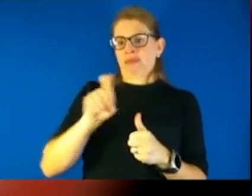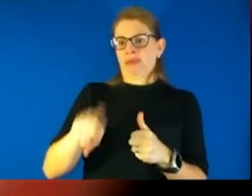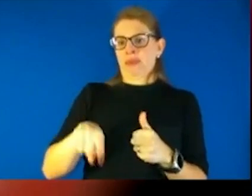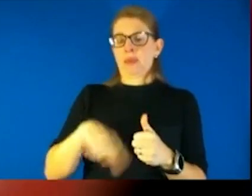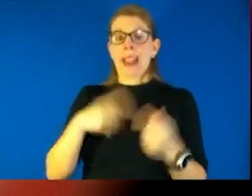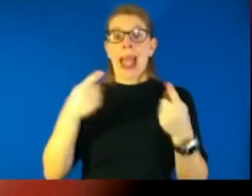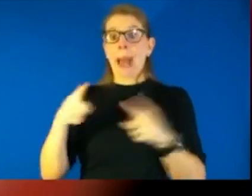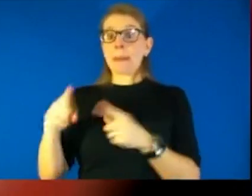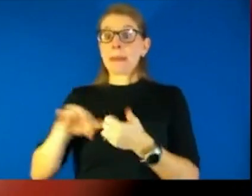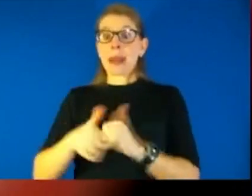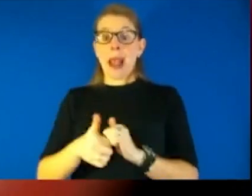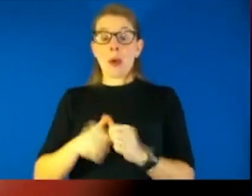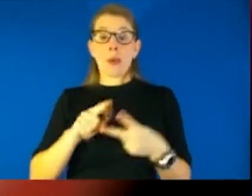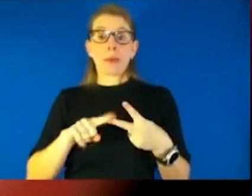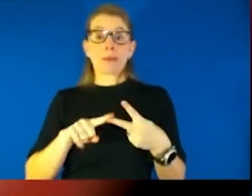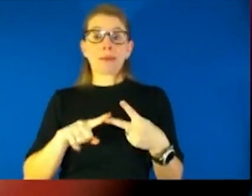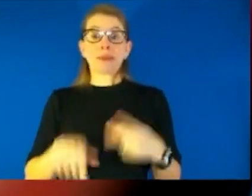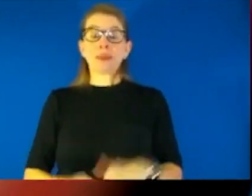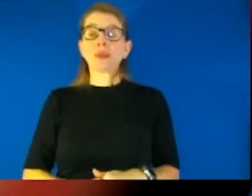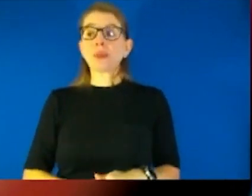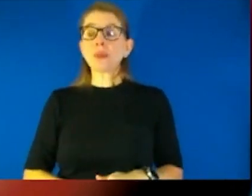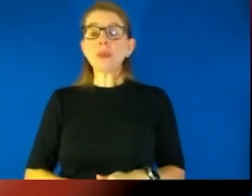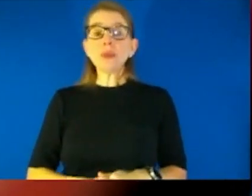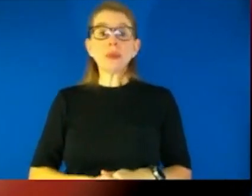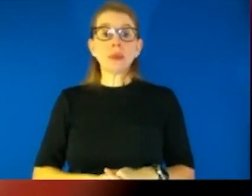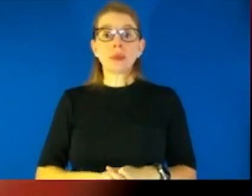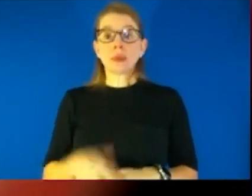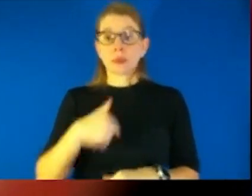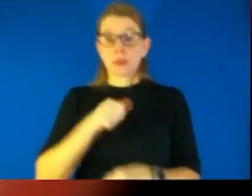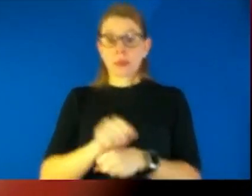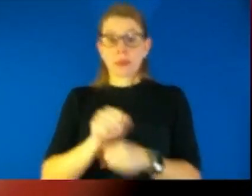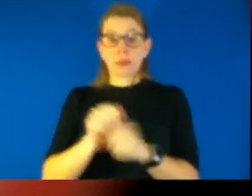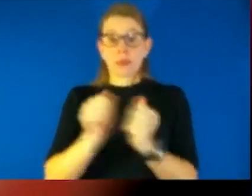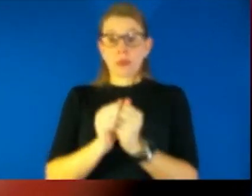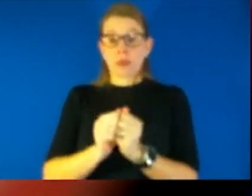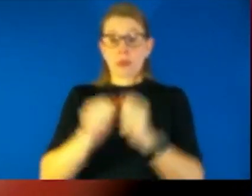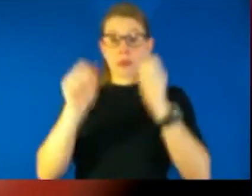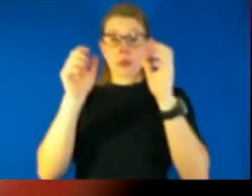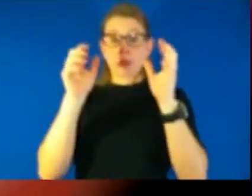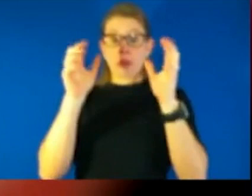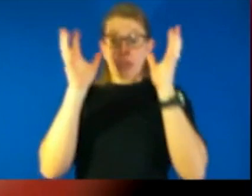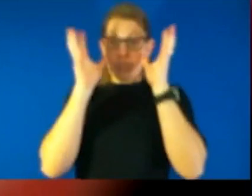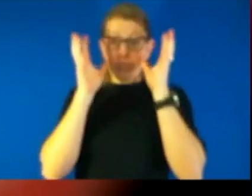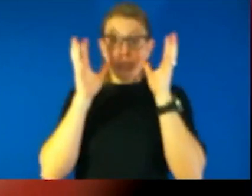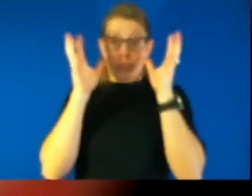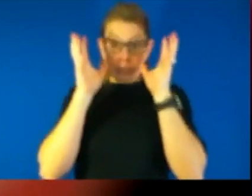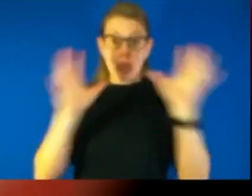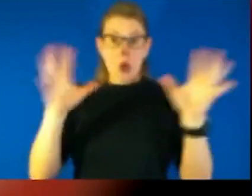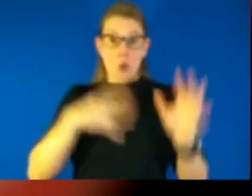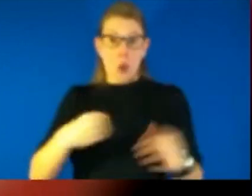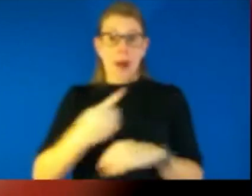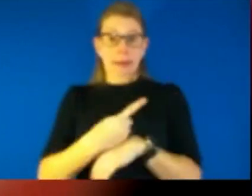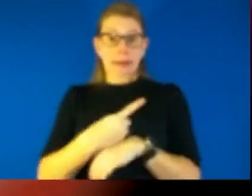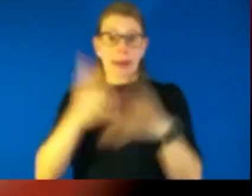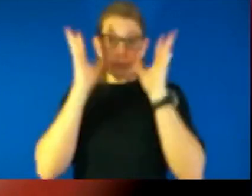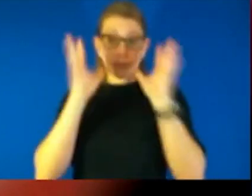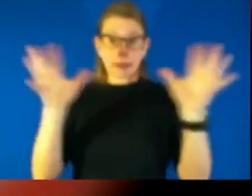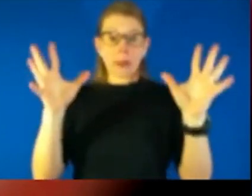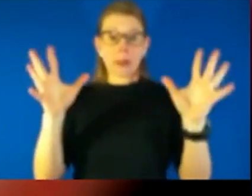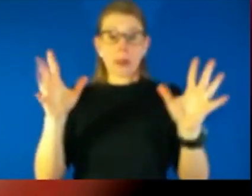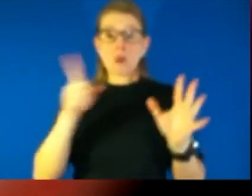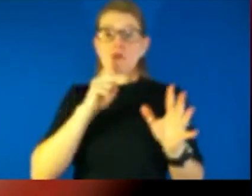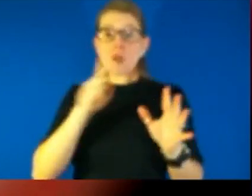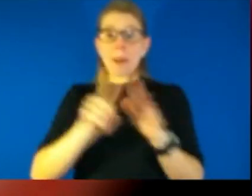happen? People, deer, I worked with deer for 20 plus years, white-tailed deer, they're very flighty